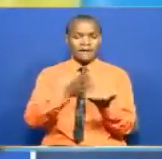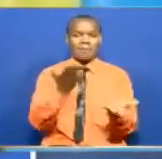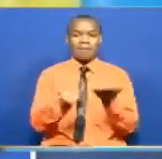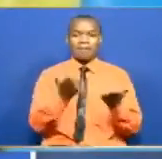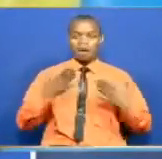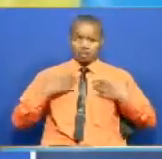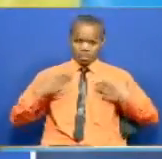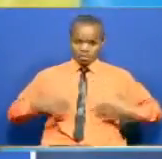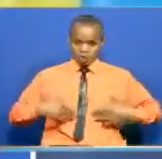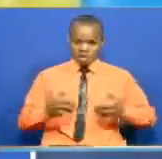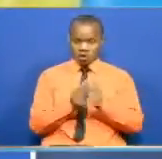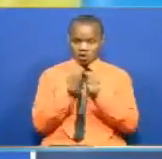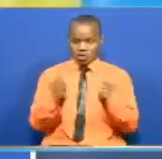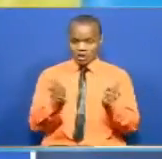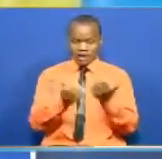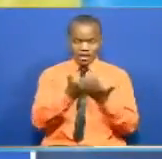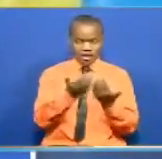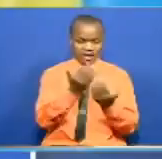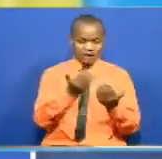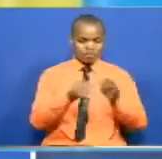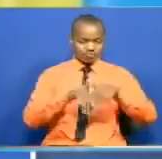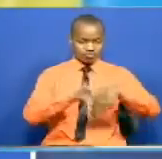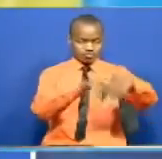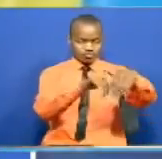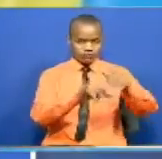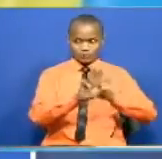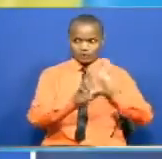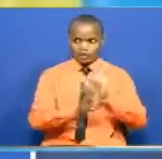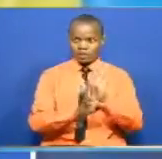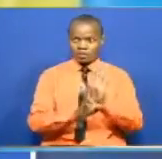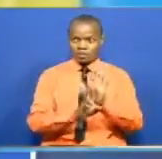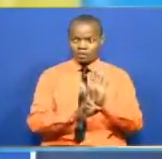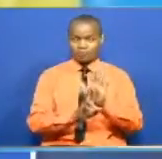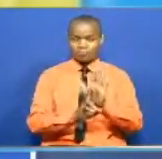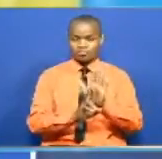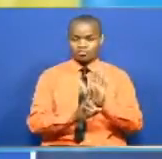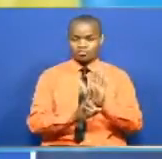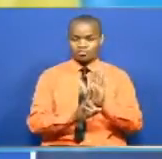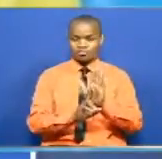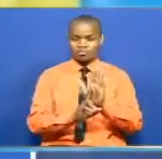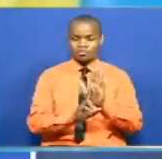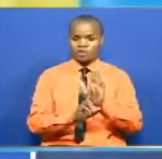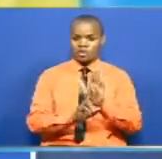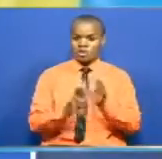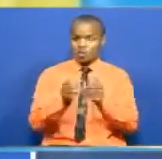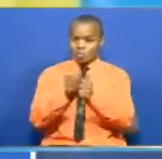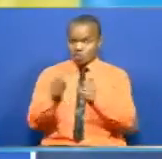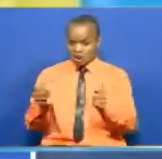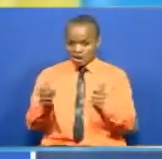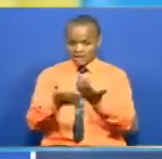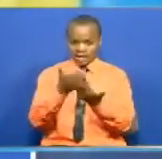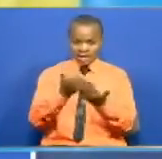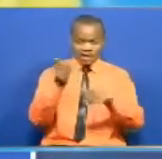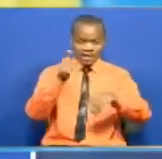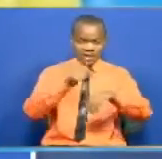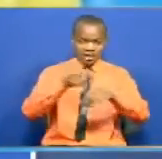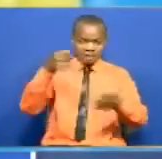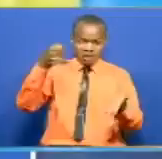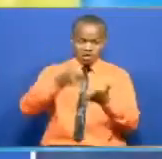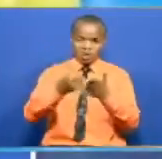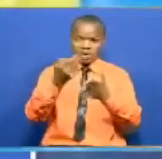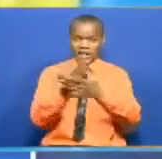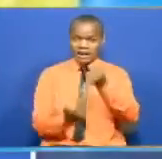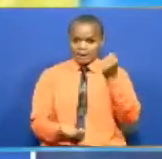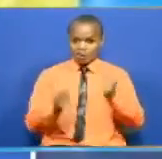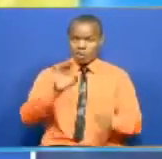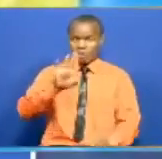properly treated according to the protocols. Is properly treated by being placed in a double body bag,